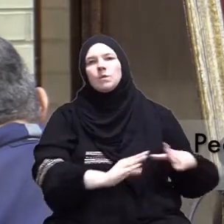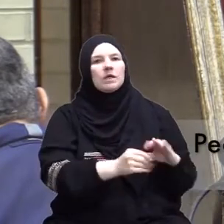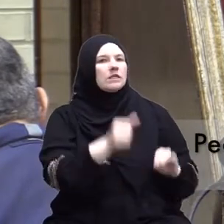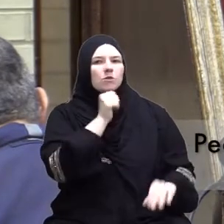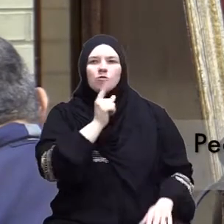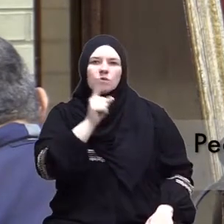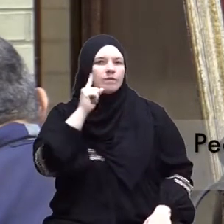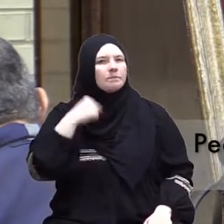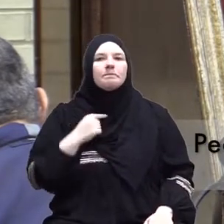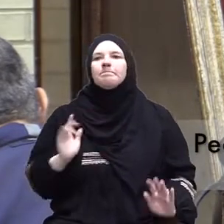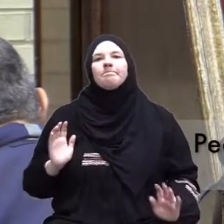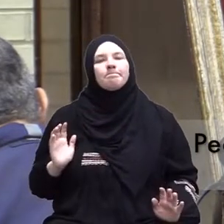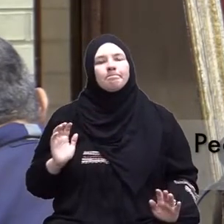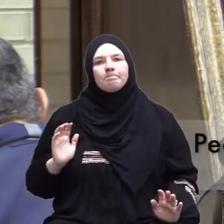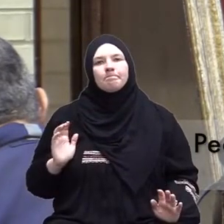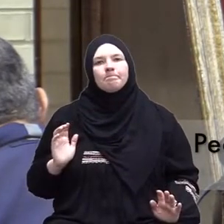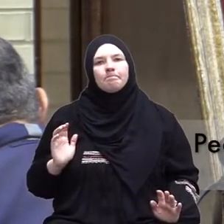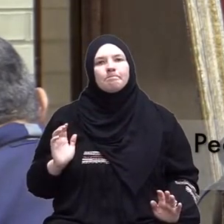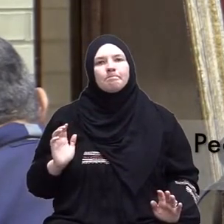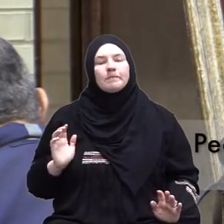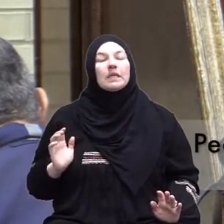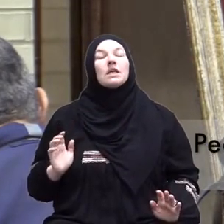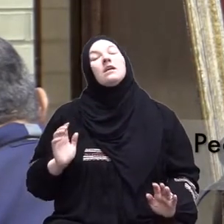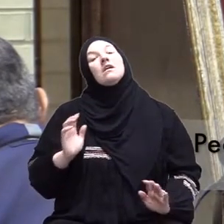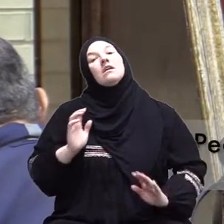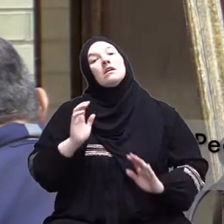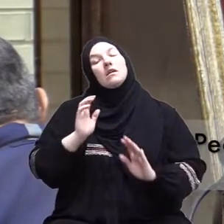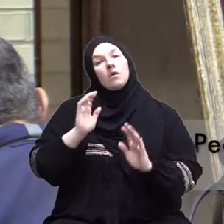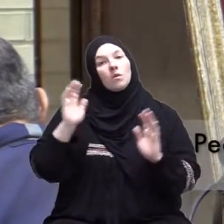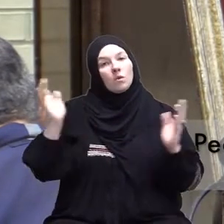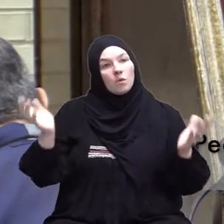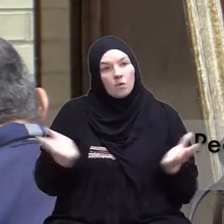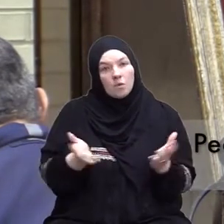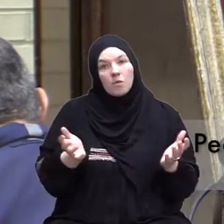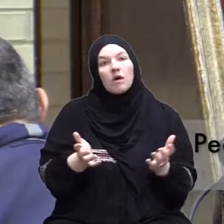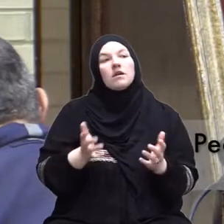true. So on terms of what